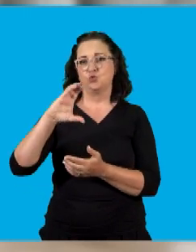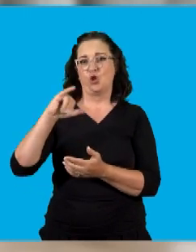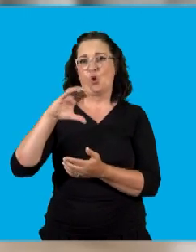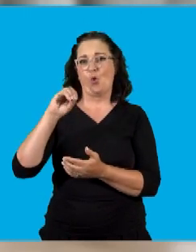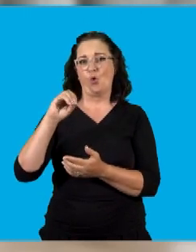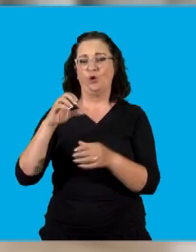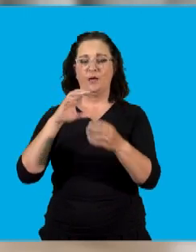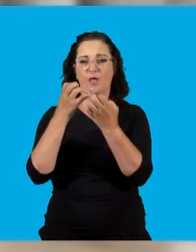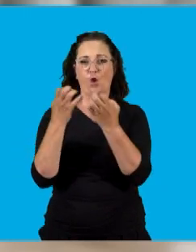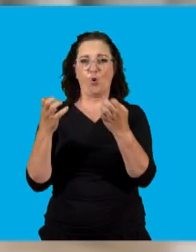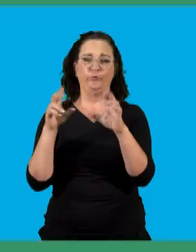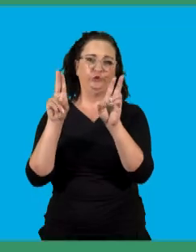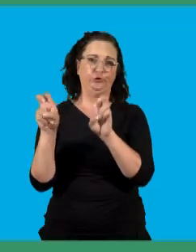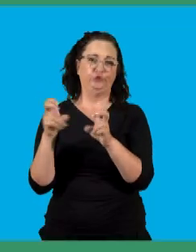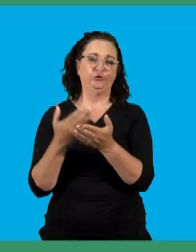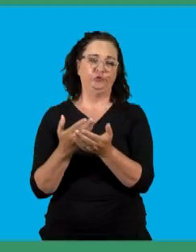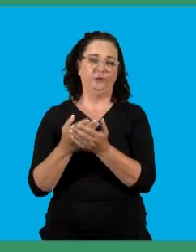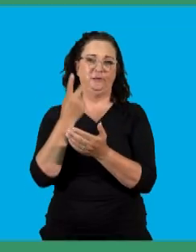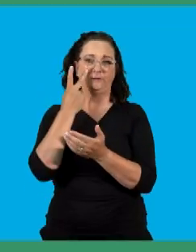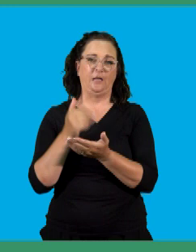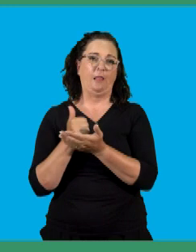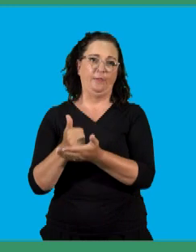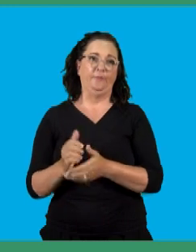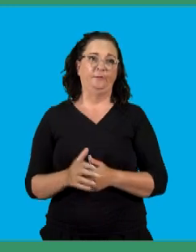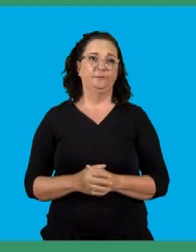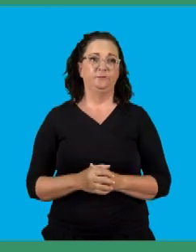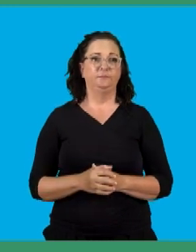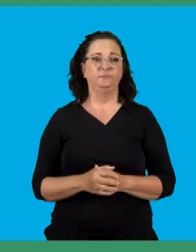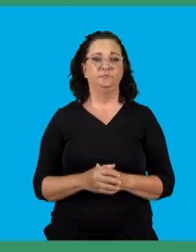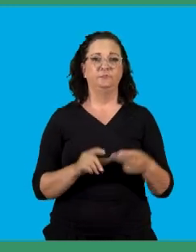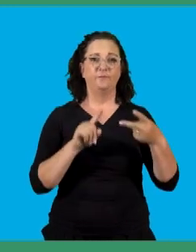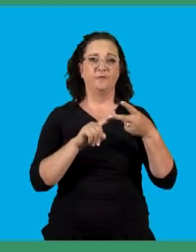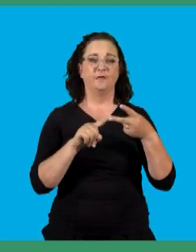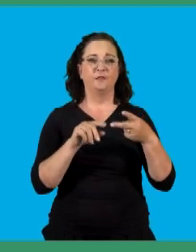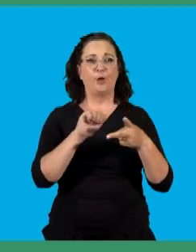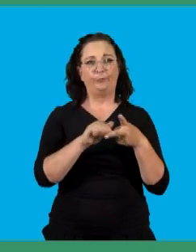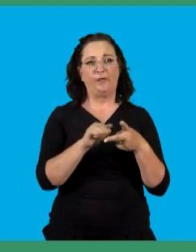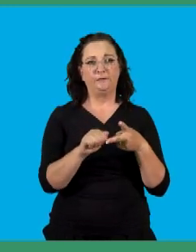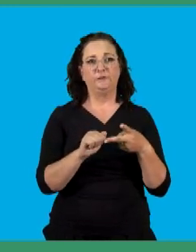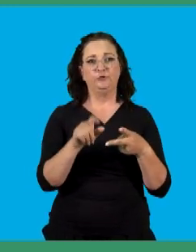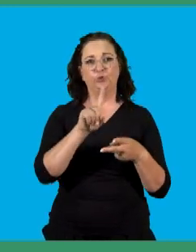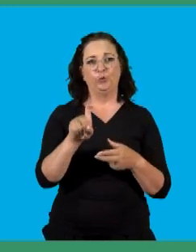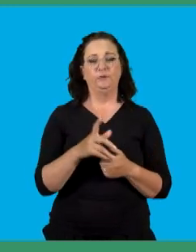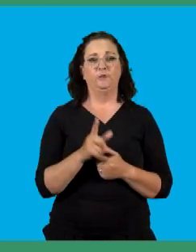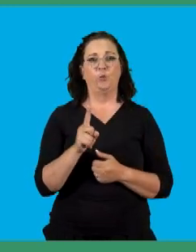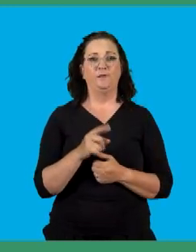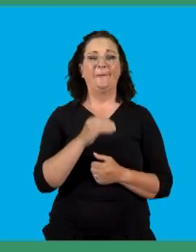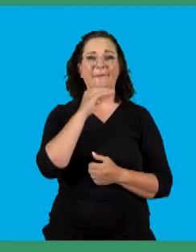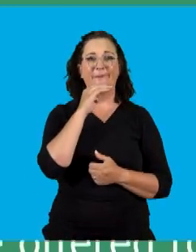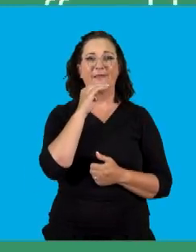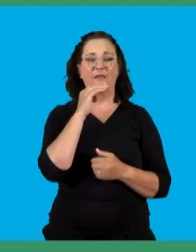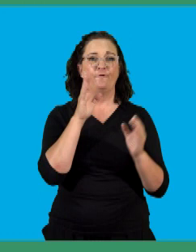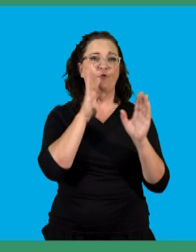are affecting communities. Now, let's look at our second practice question, which says, elaborate on the meaning of a